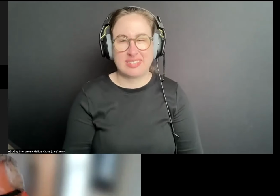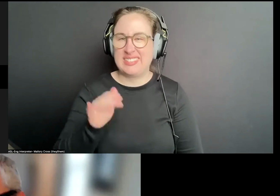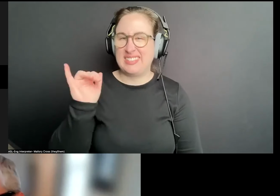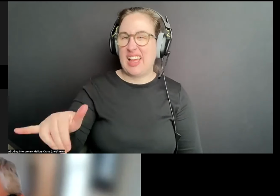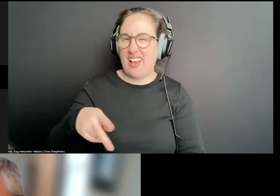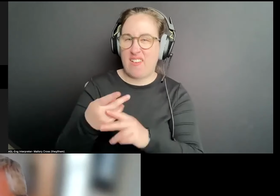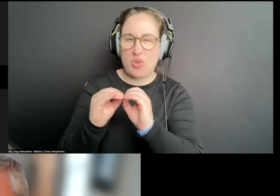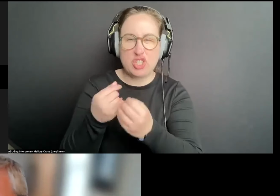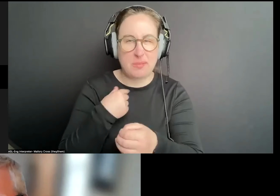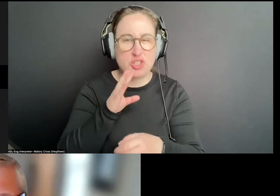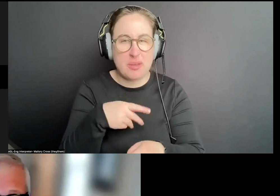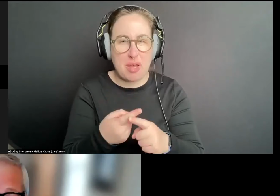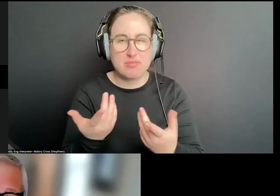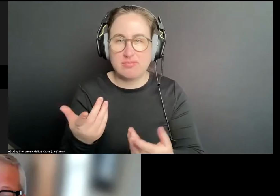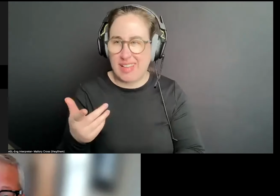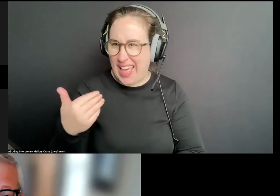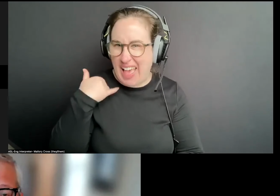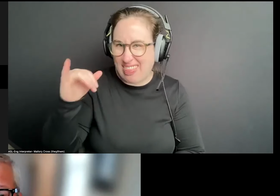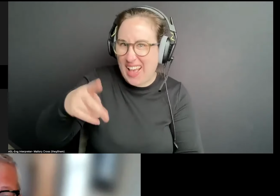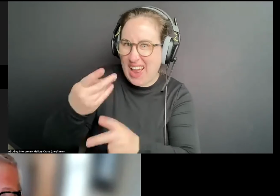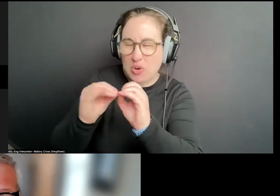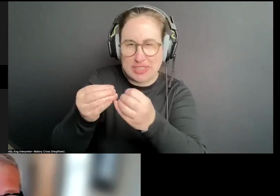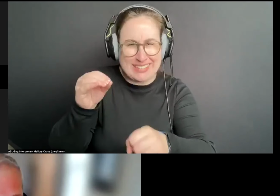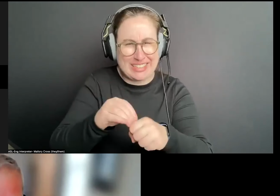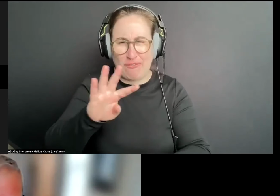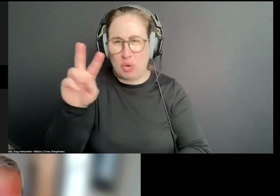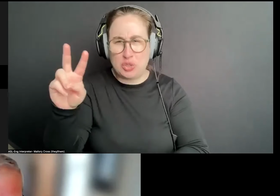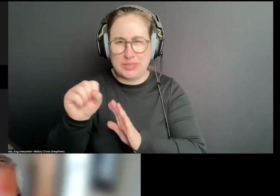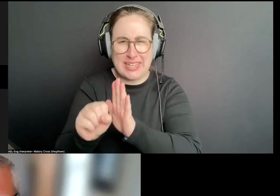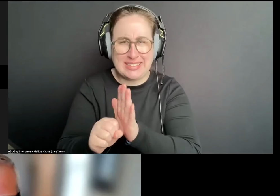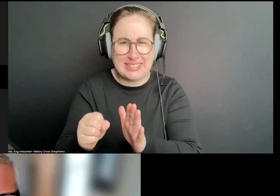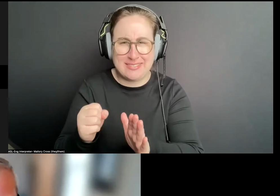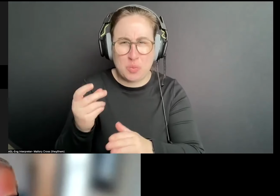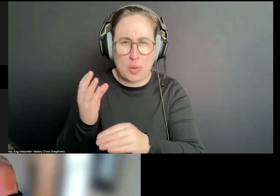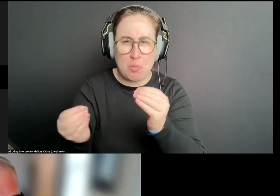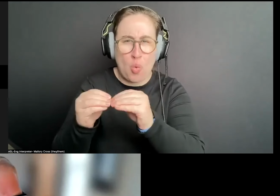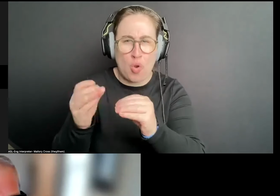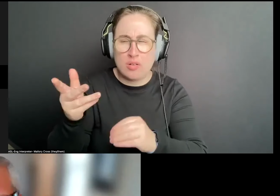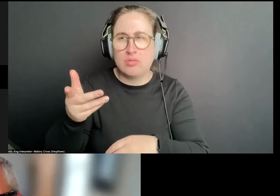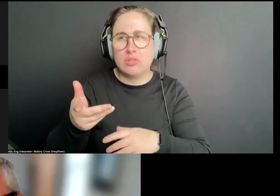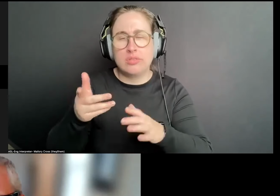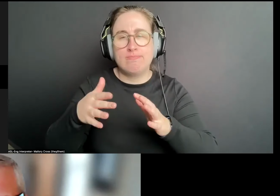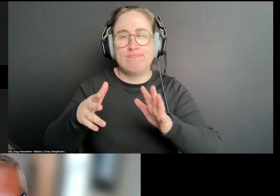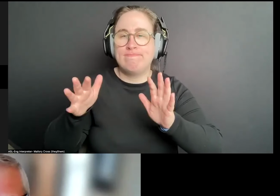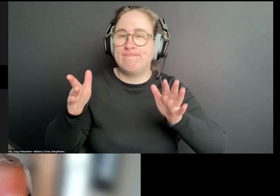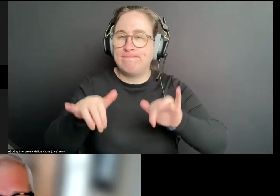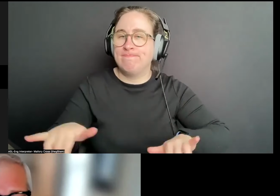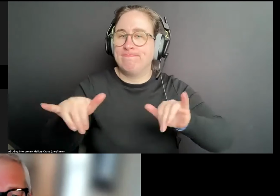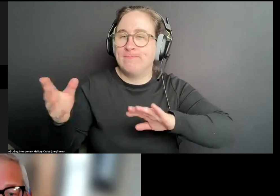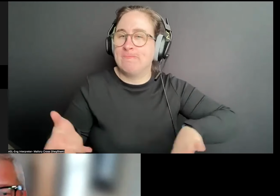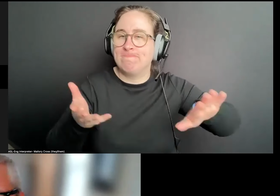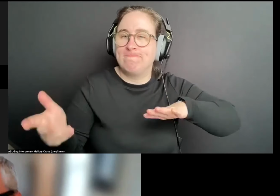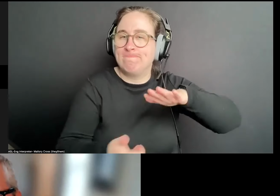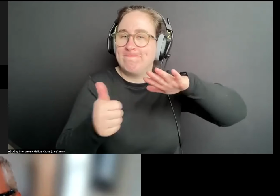organizations like these in some 42 states in the United States operating channels. And there's probably at least 2,000 of these